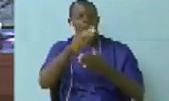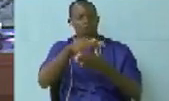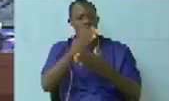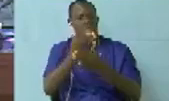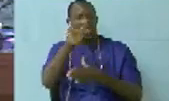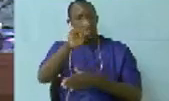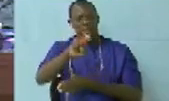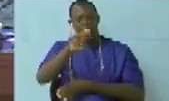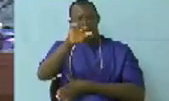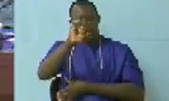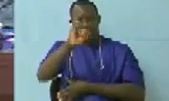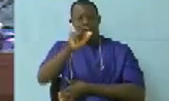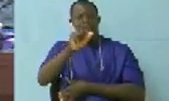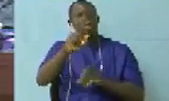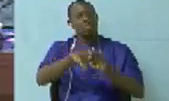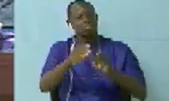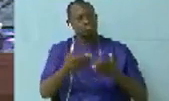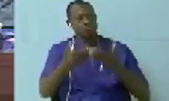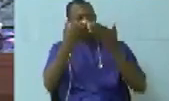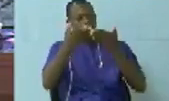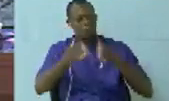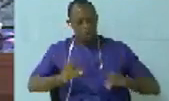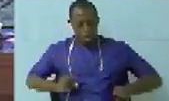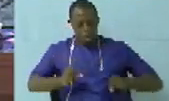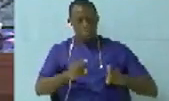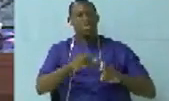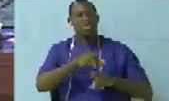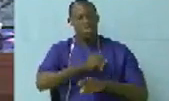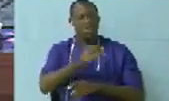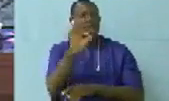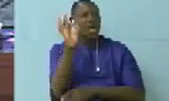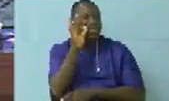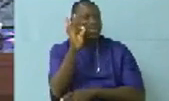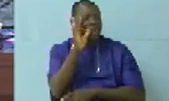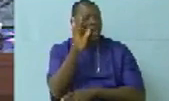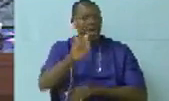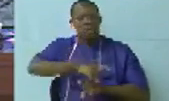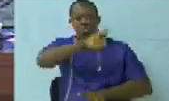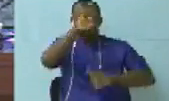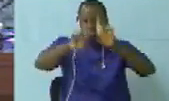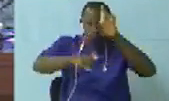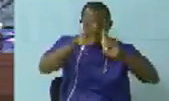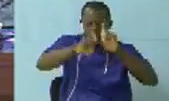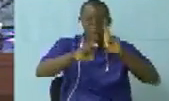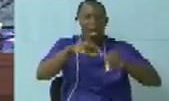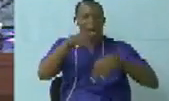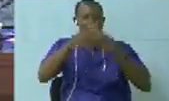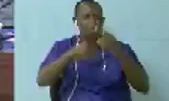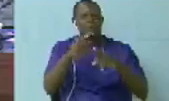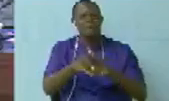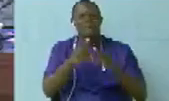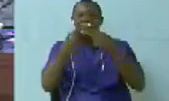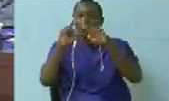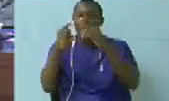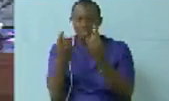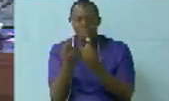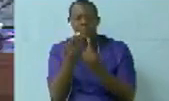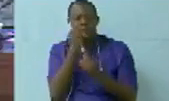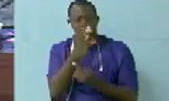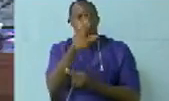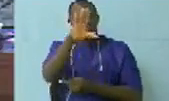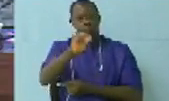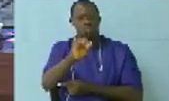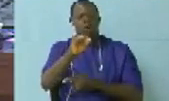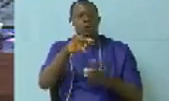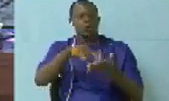to respond to the allegations that have been made against them. And hopefully that would be the grand